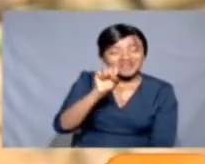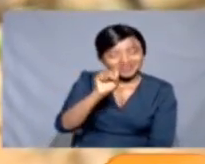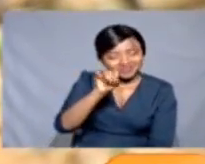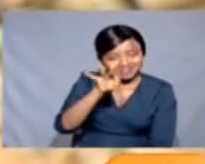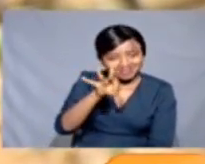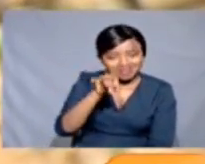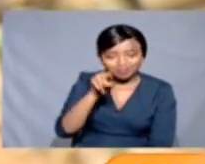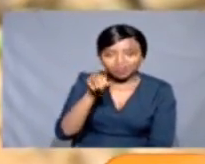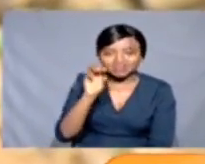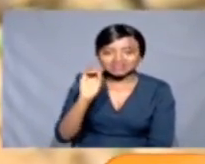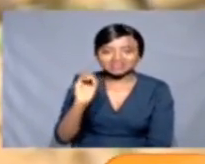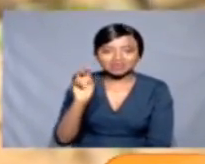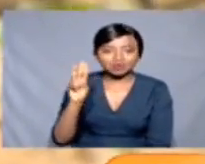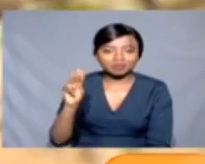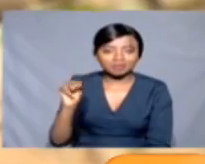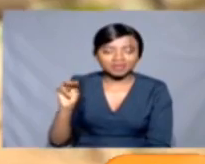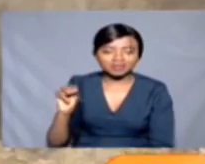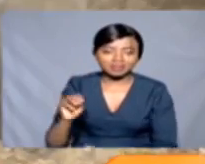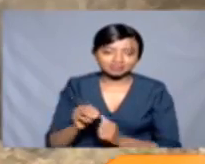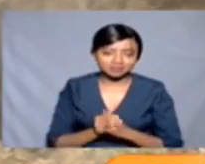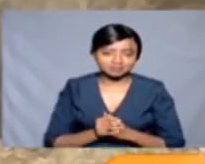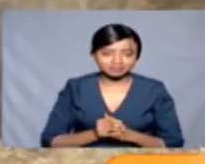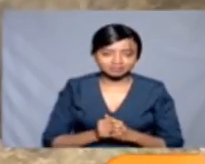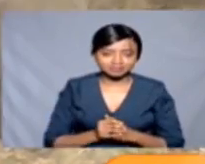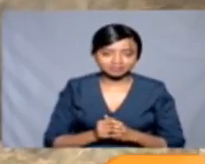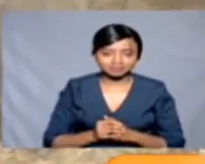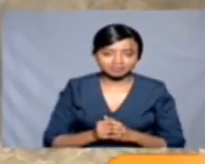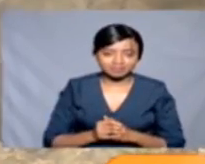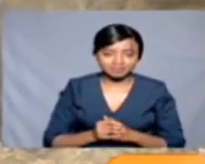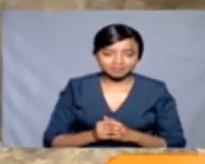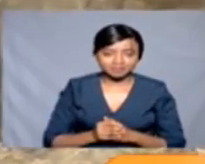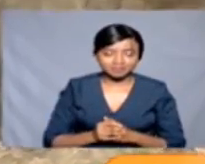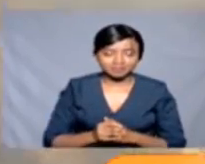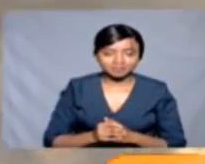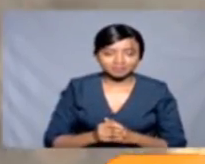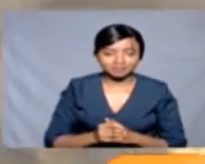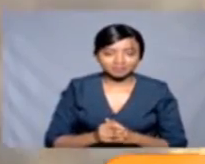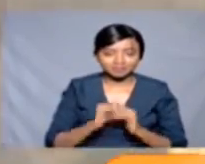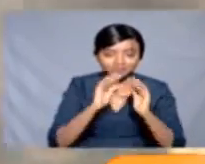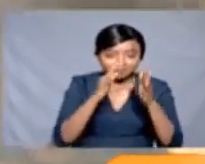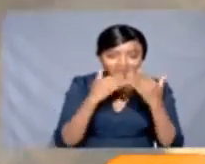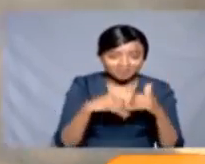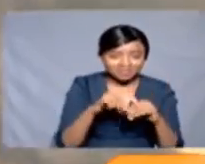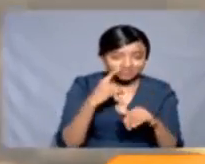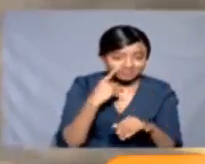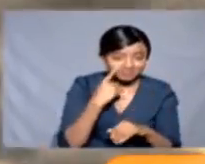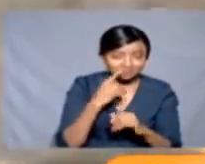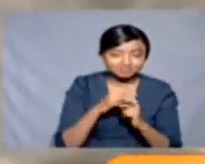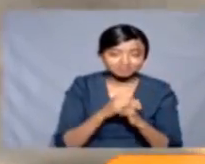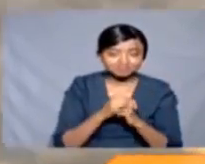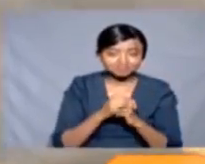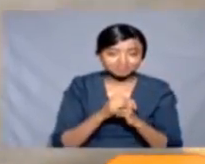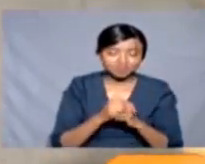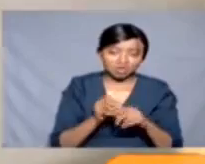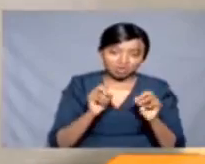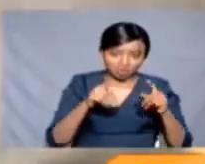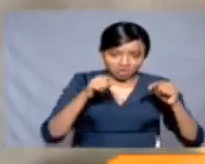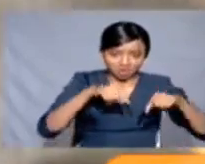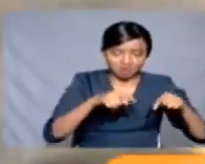53.0 milligrams per cubic meter. But the next reading will be worrying. So PM10 here